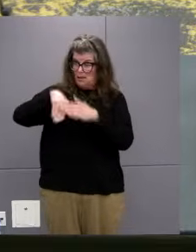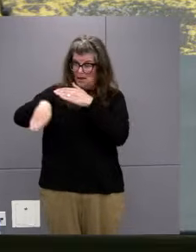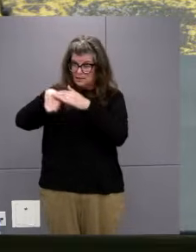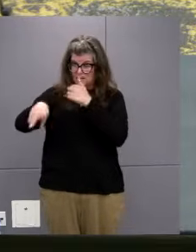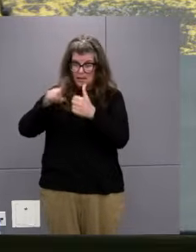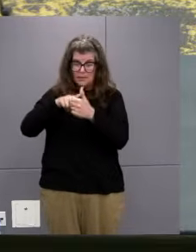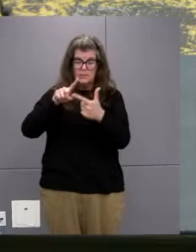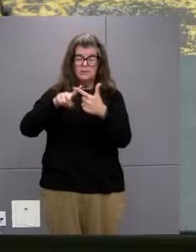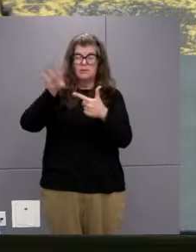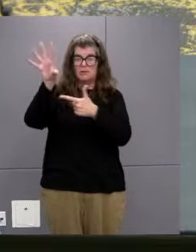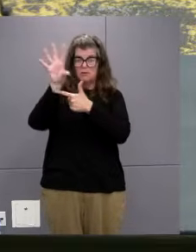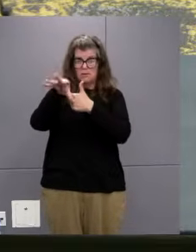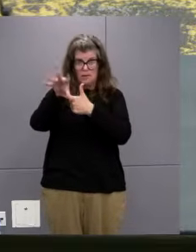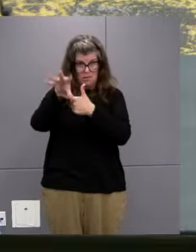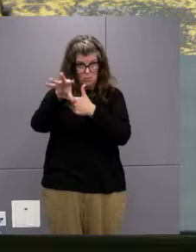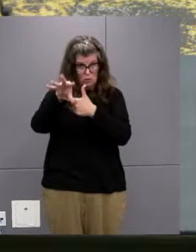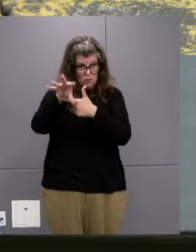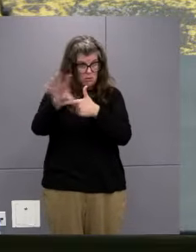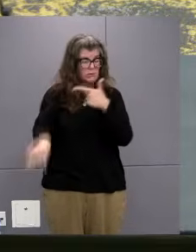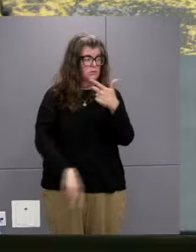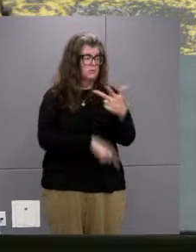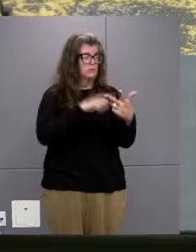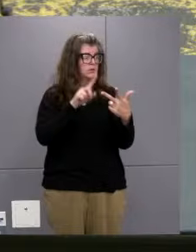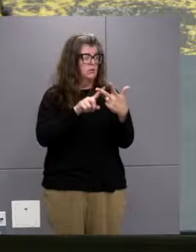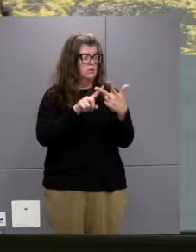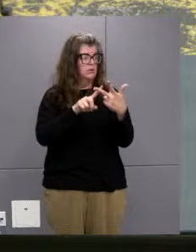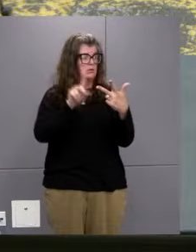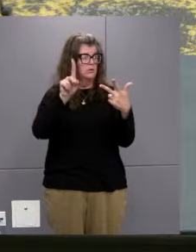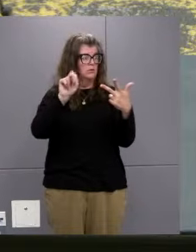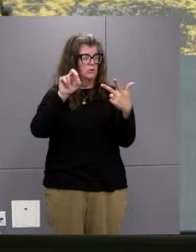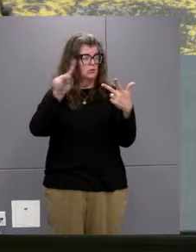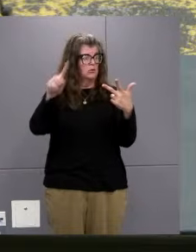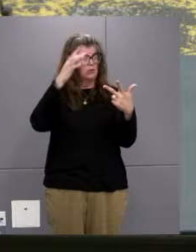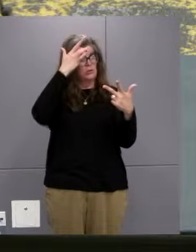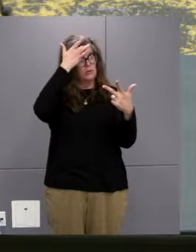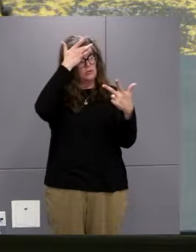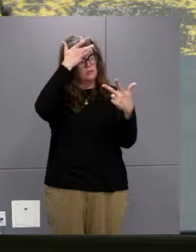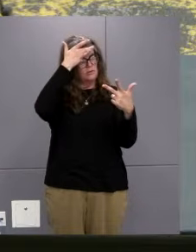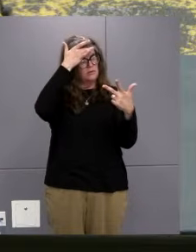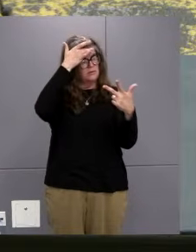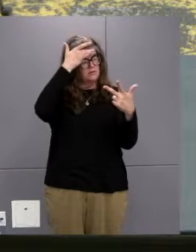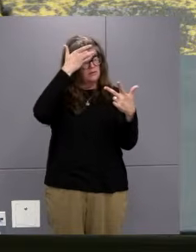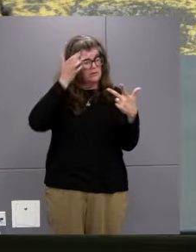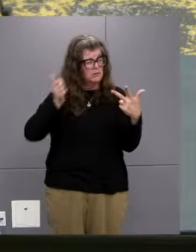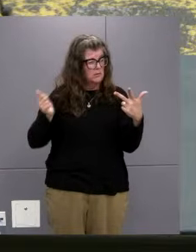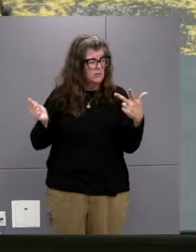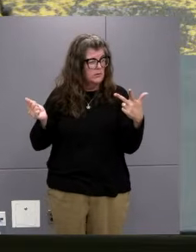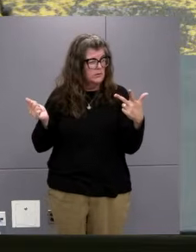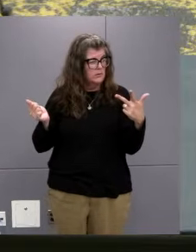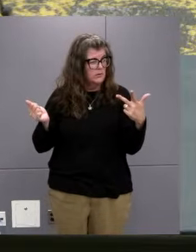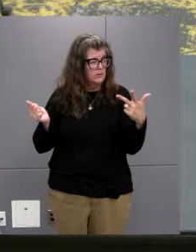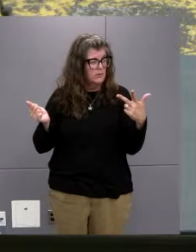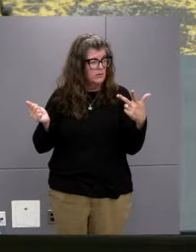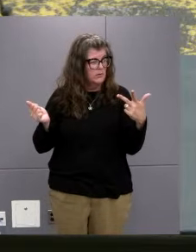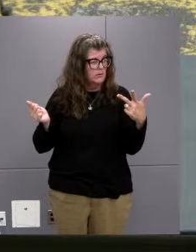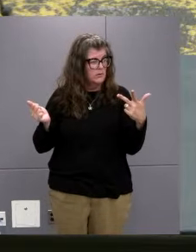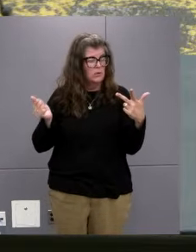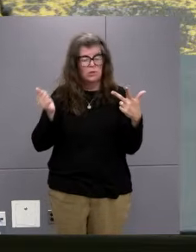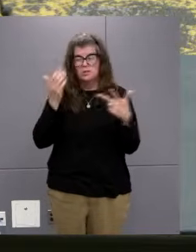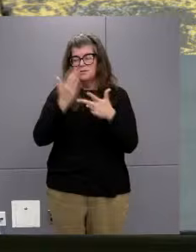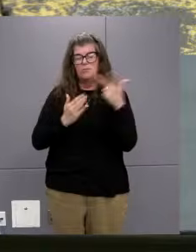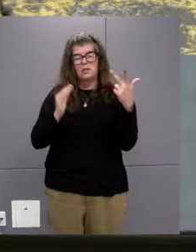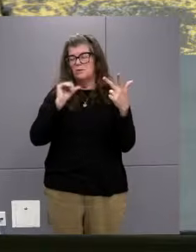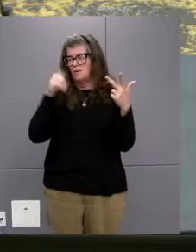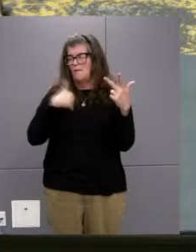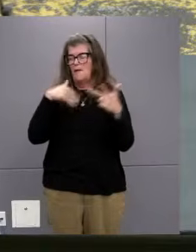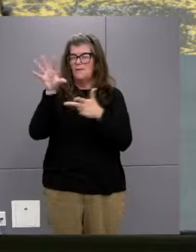We actually, I think Kurt's they put in a considerable amount, in some of these buildings we don't have cameras. So all